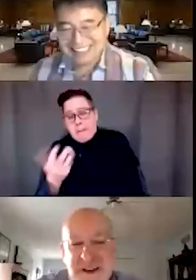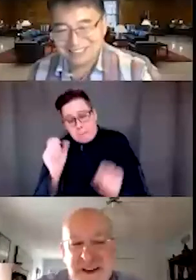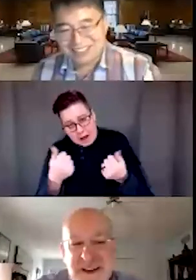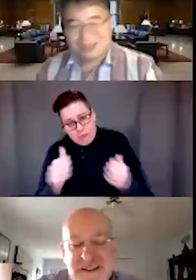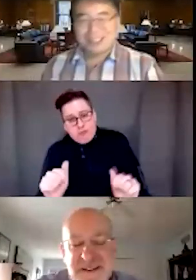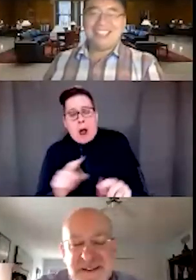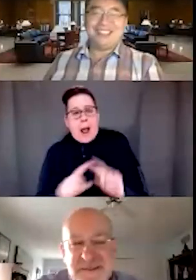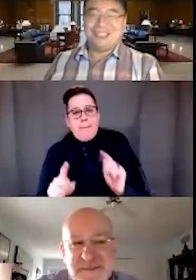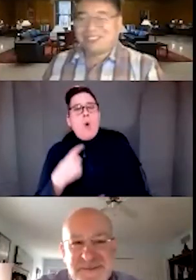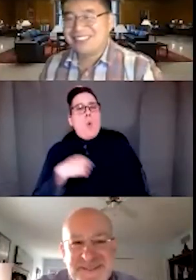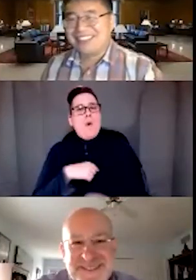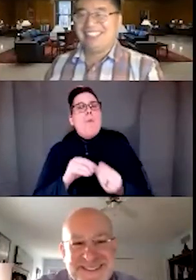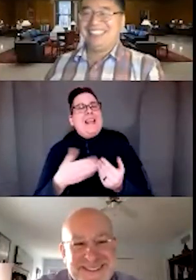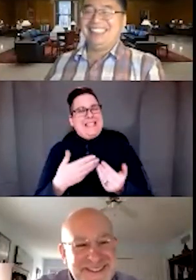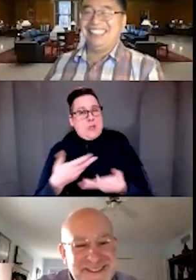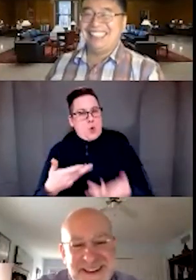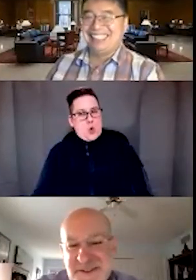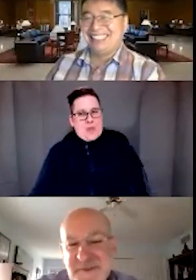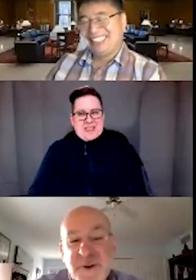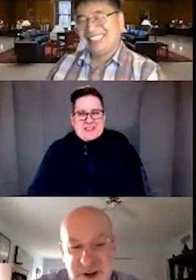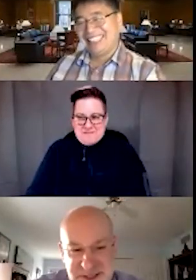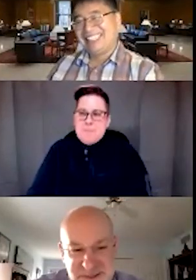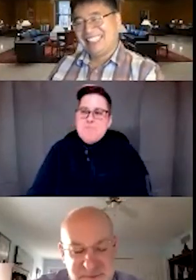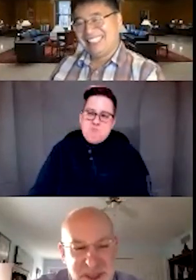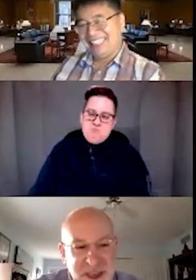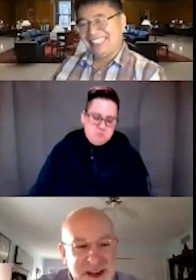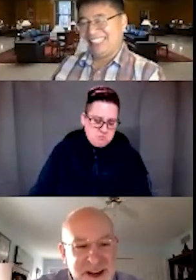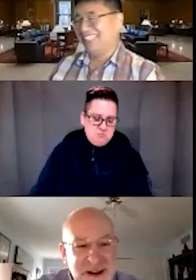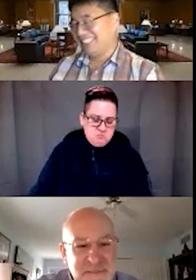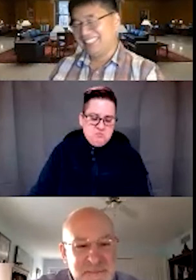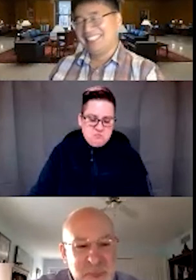You'll find that we are much easier to work with. Yes, of course.